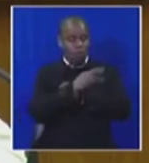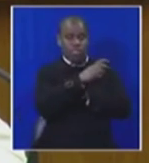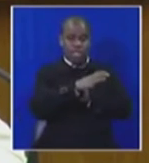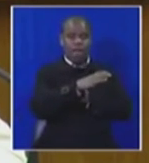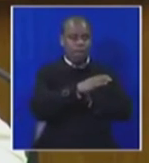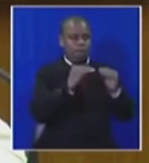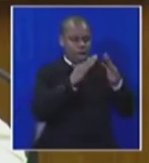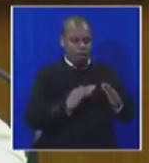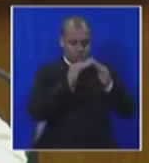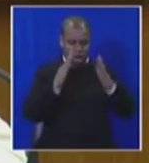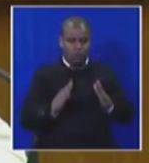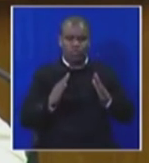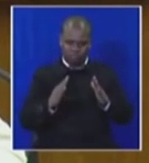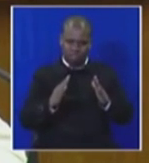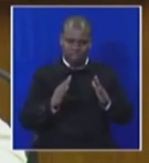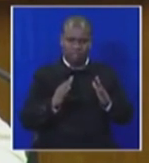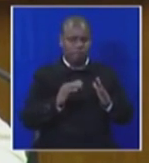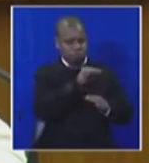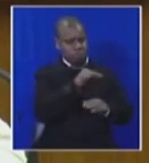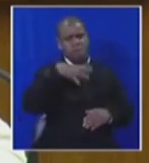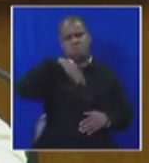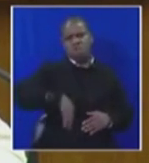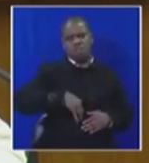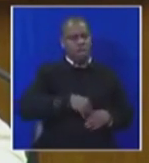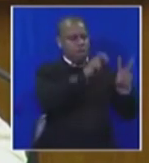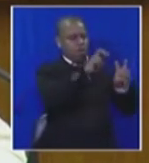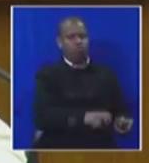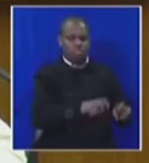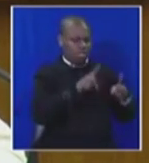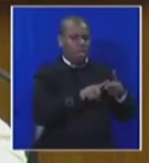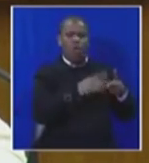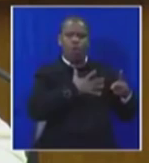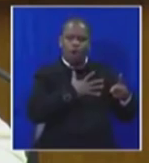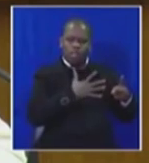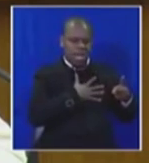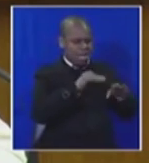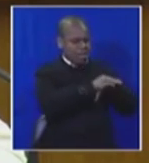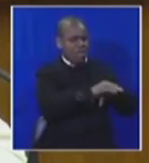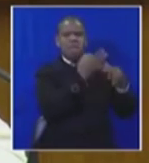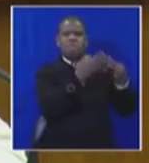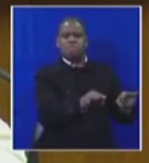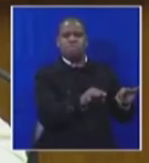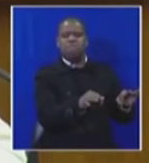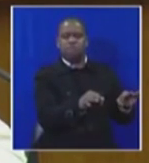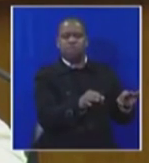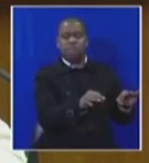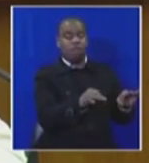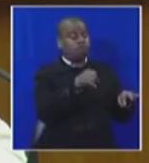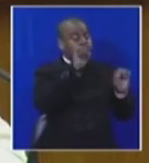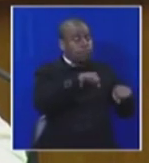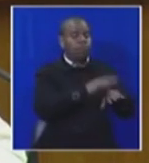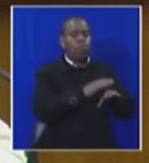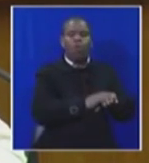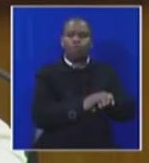of households benefiting from free basic water, electricity, sewage and sanitation, as well as solid waste